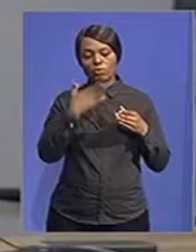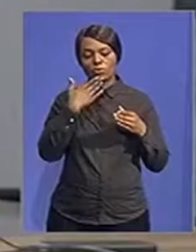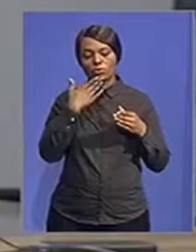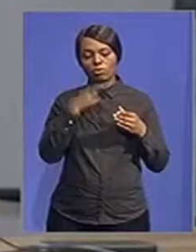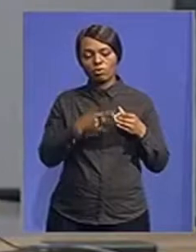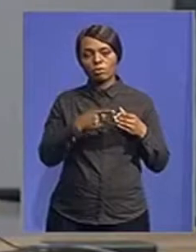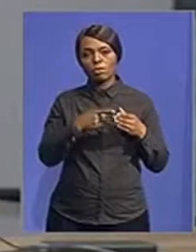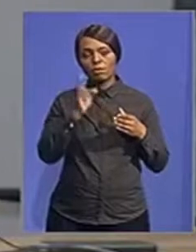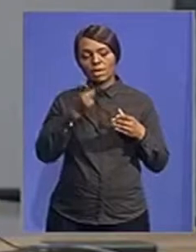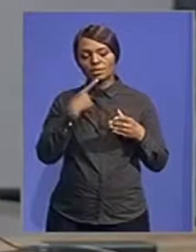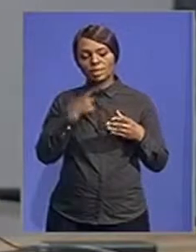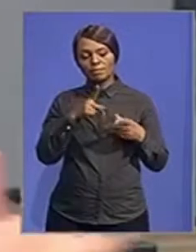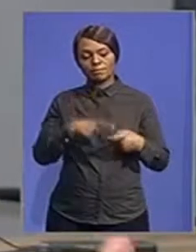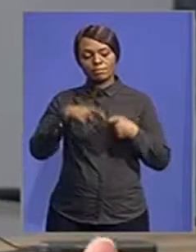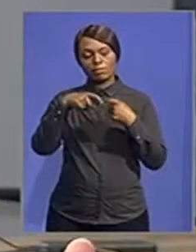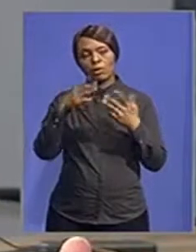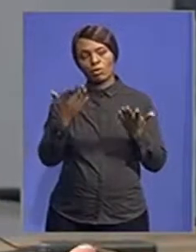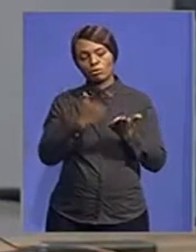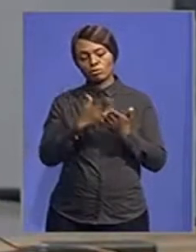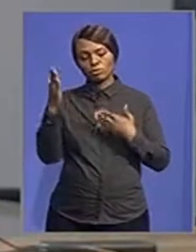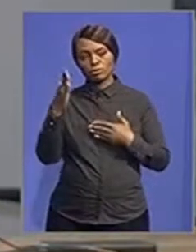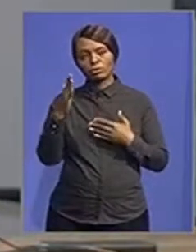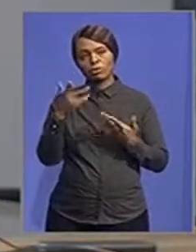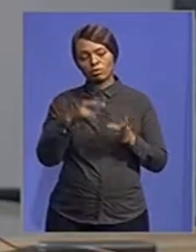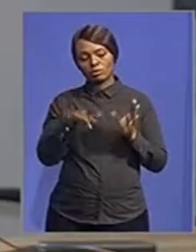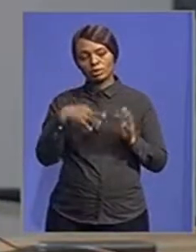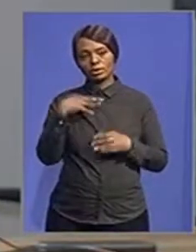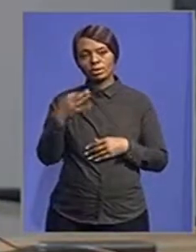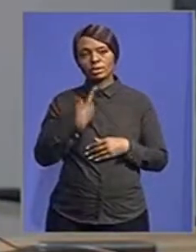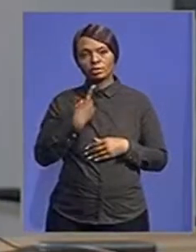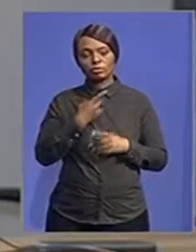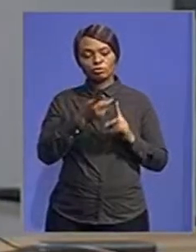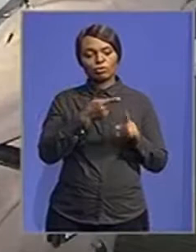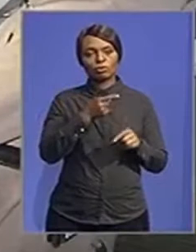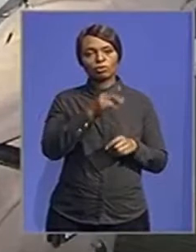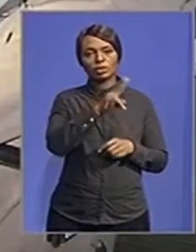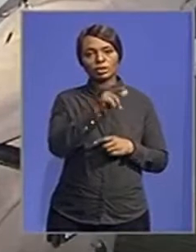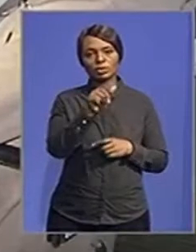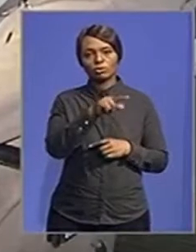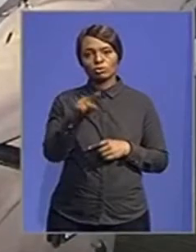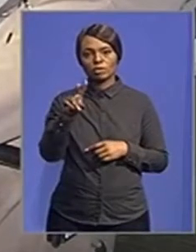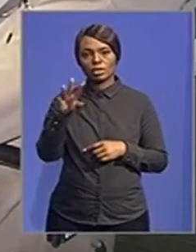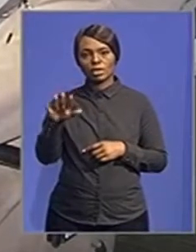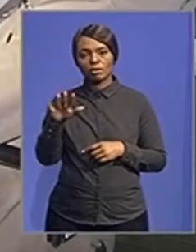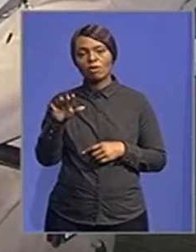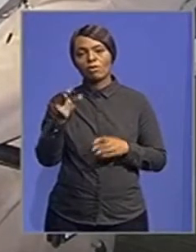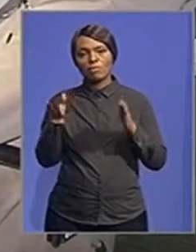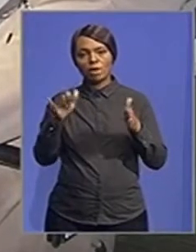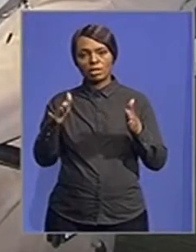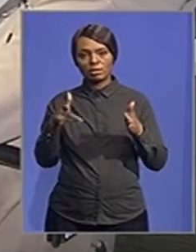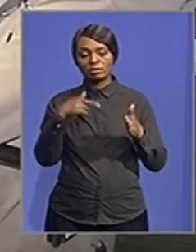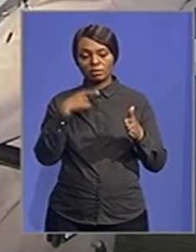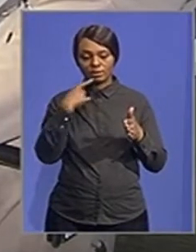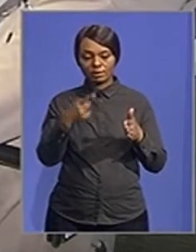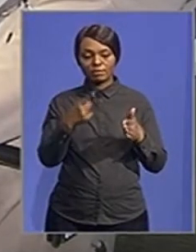we took in the NEC held between the 26th and the 29th of March. Mabe o re ho itokolla mosebetsing